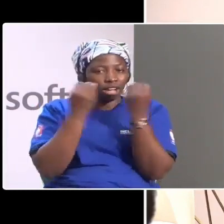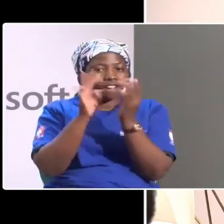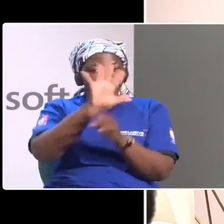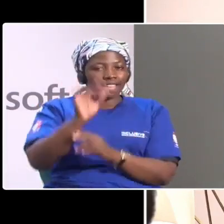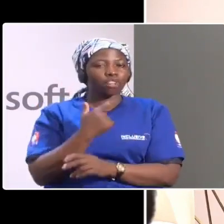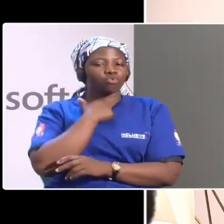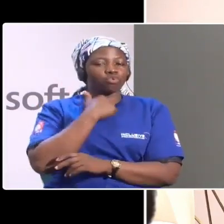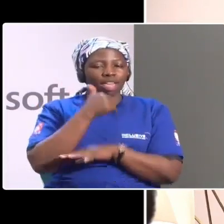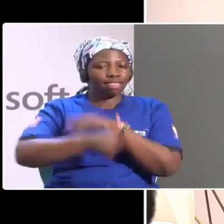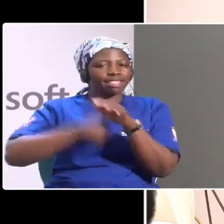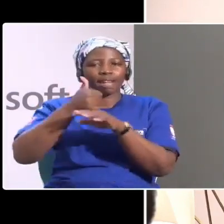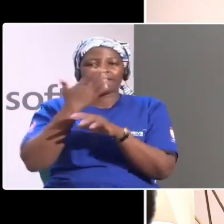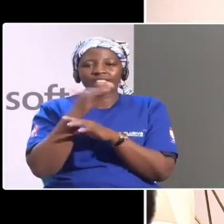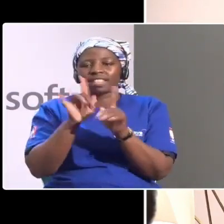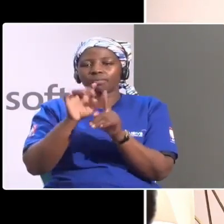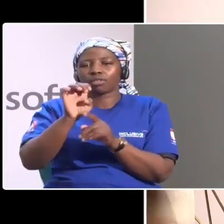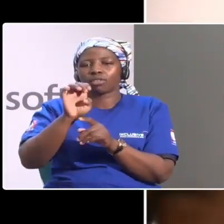African Union and the UNECA.